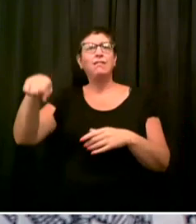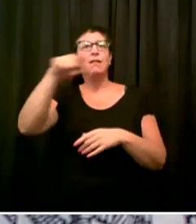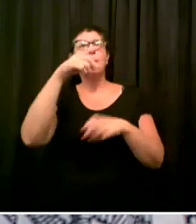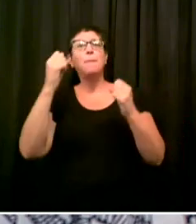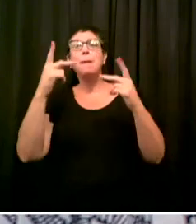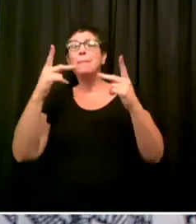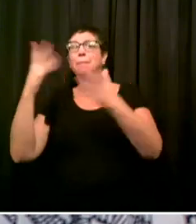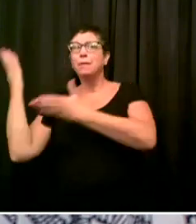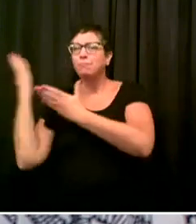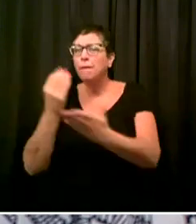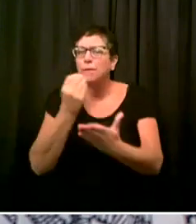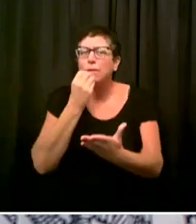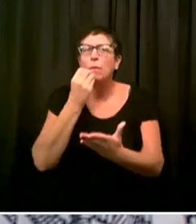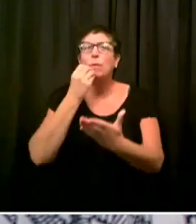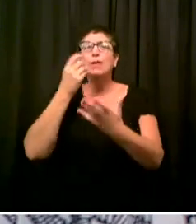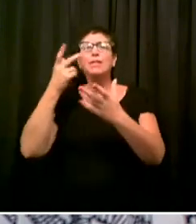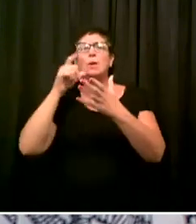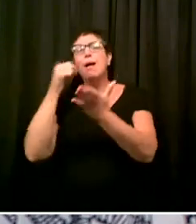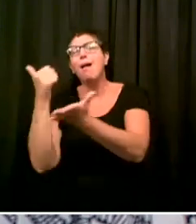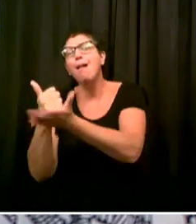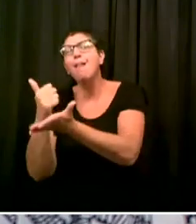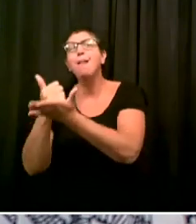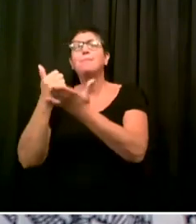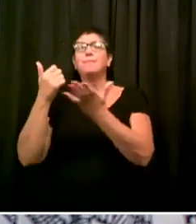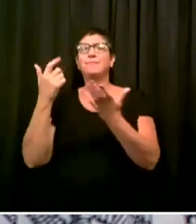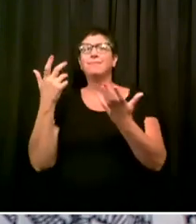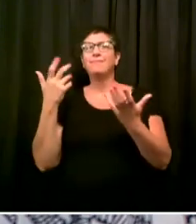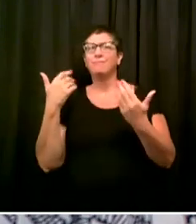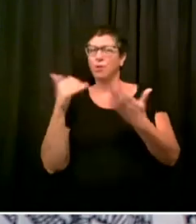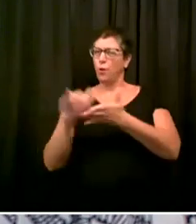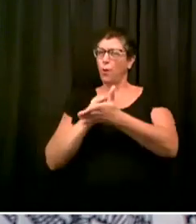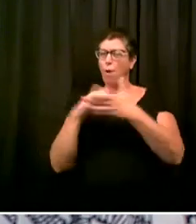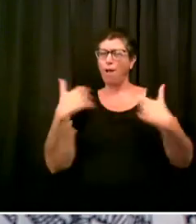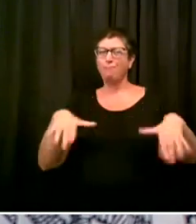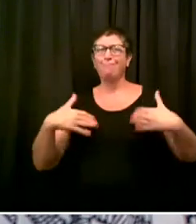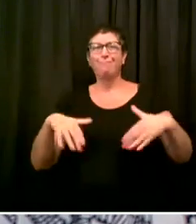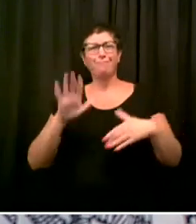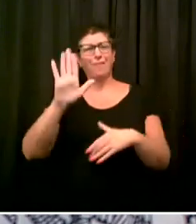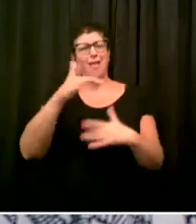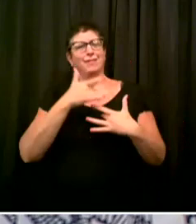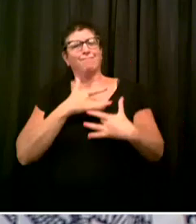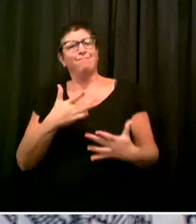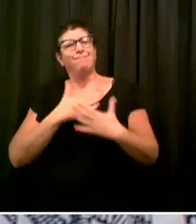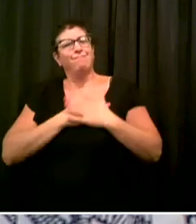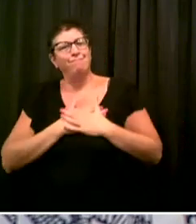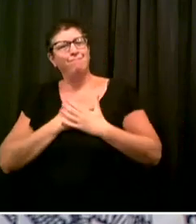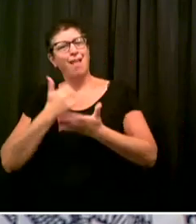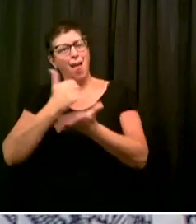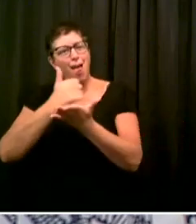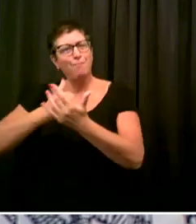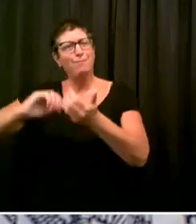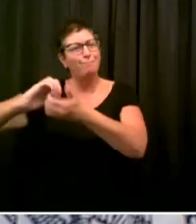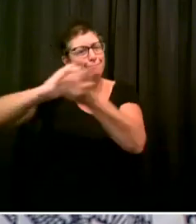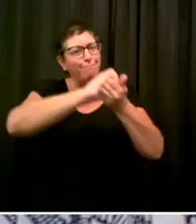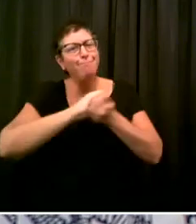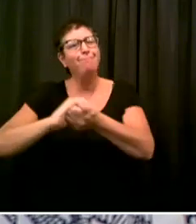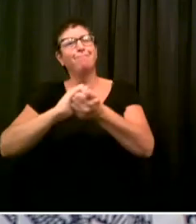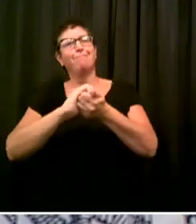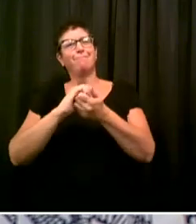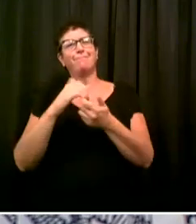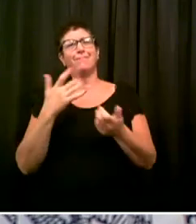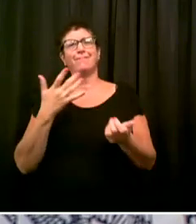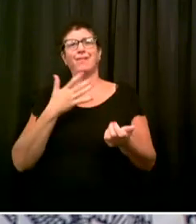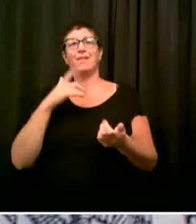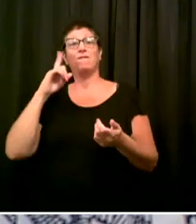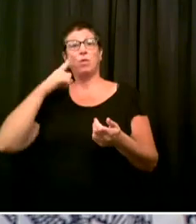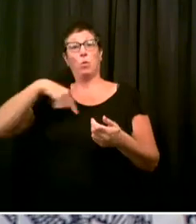do this. I think you're right that the more we can make it a call to arms and a message, the better off we'll be. And you're also right,